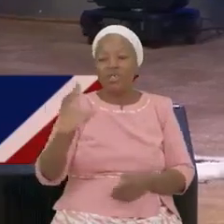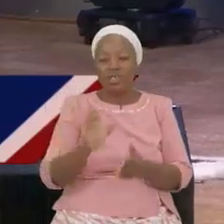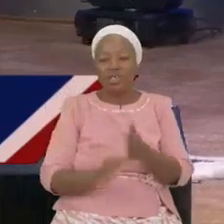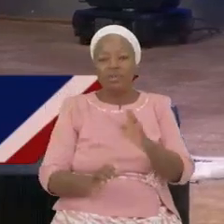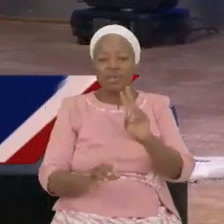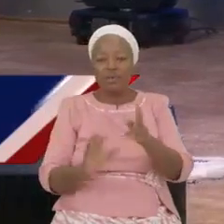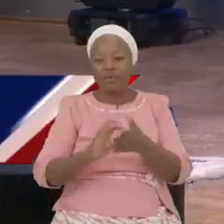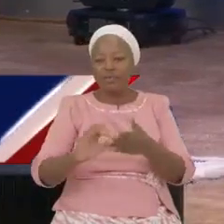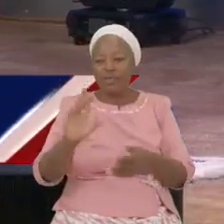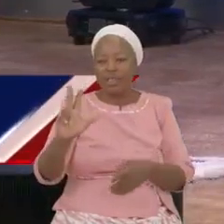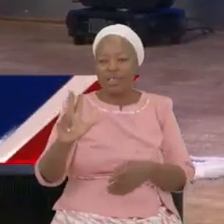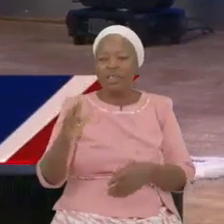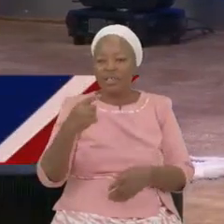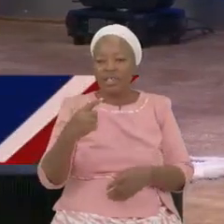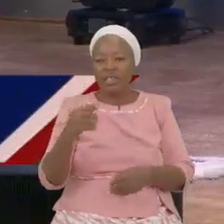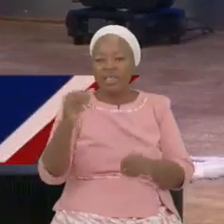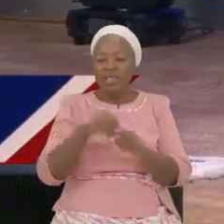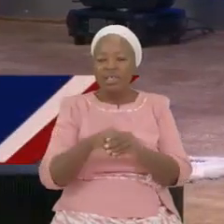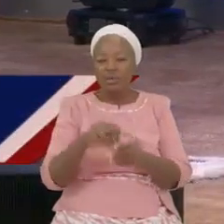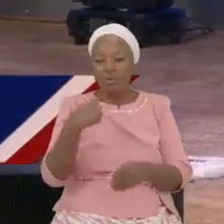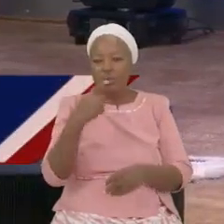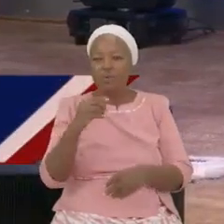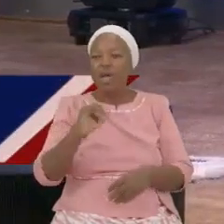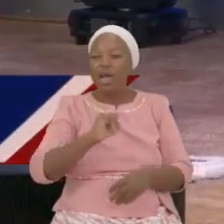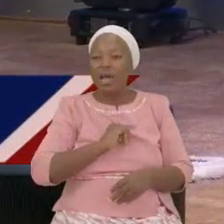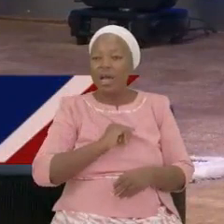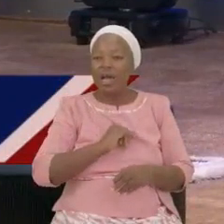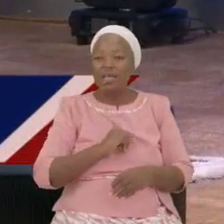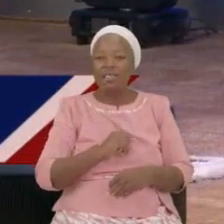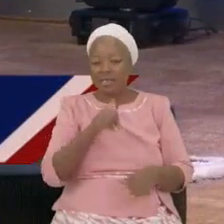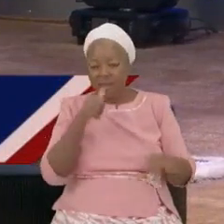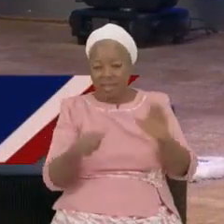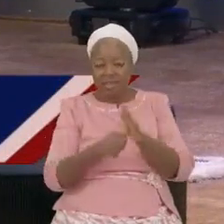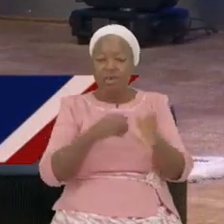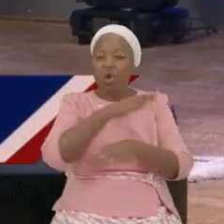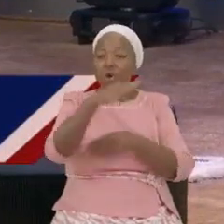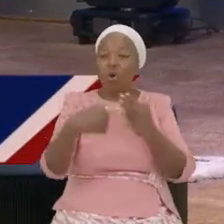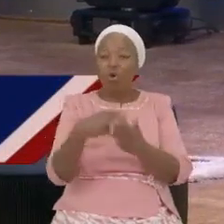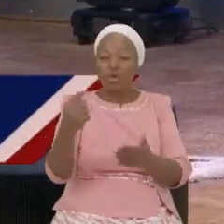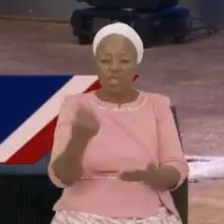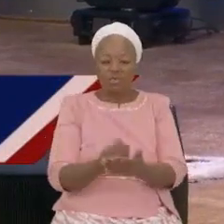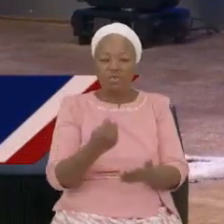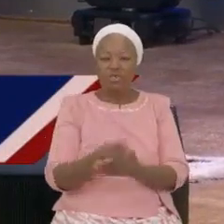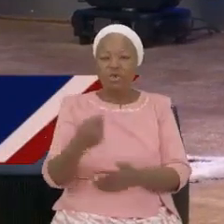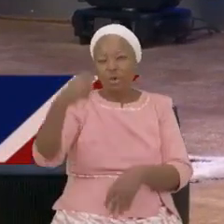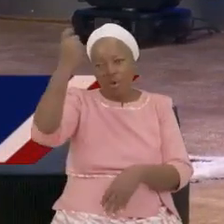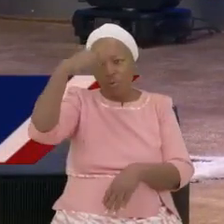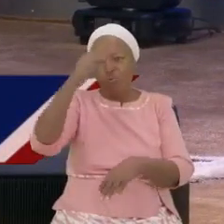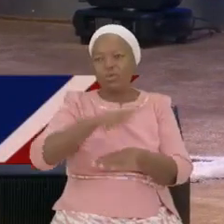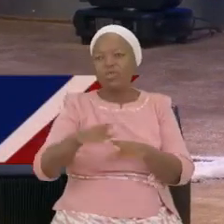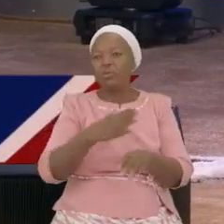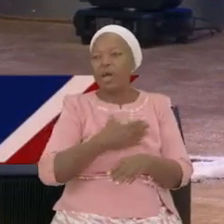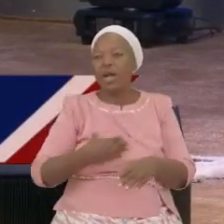it says, in whom are hid all the treasures of wisdom